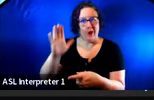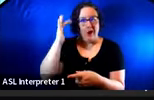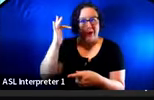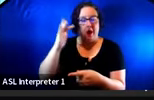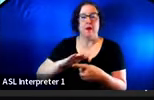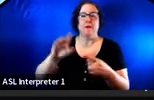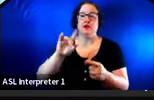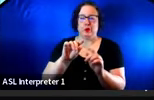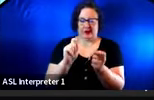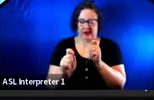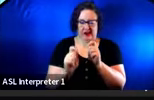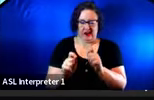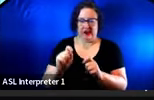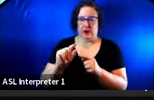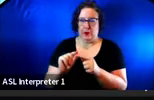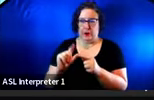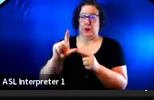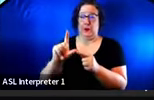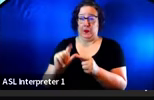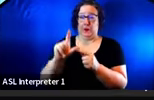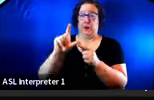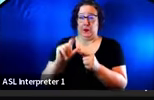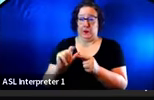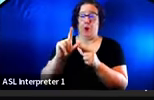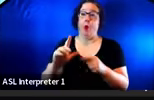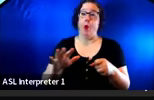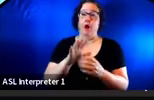font size, font color, or make the captioning full screen.